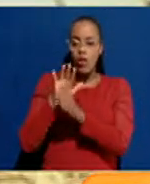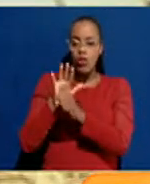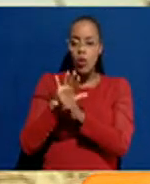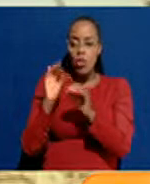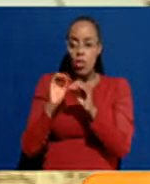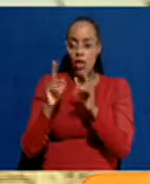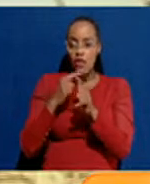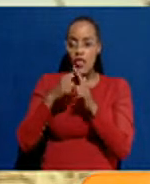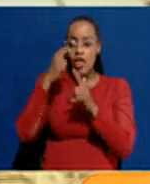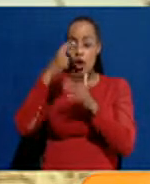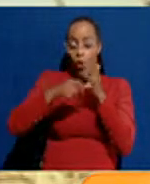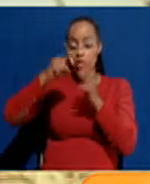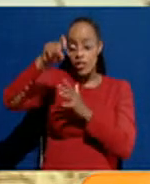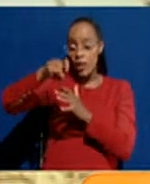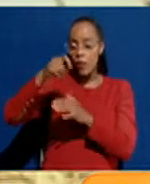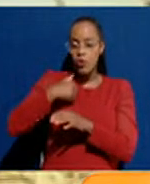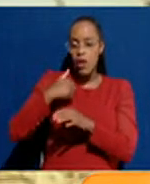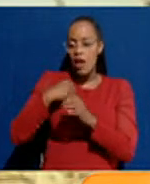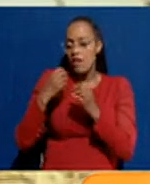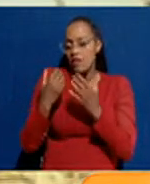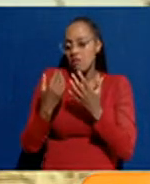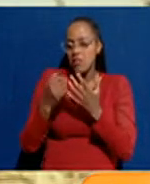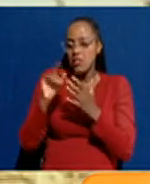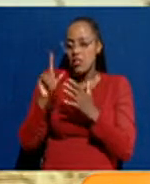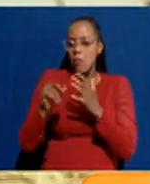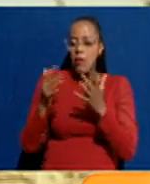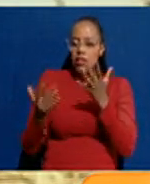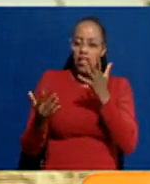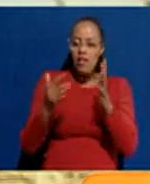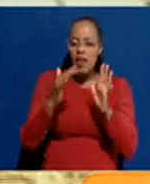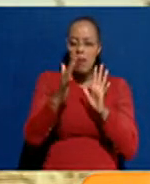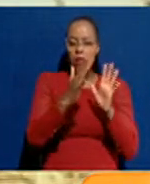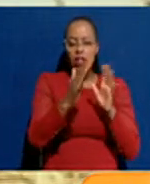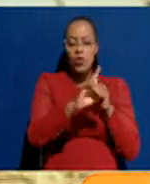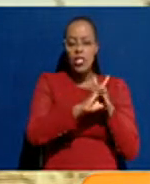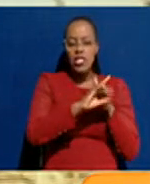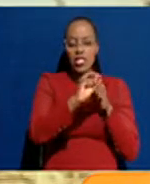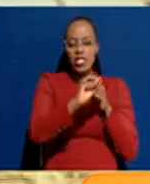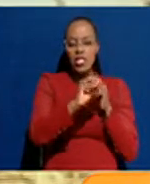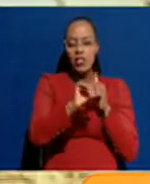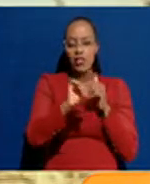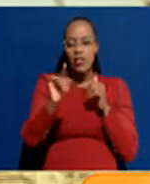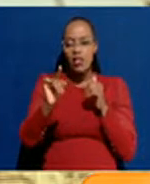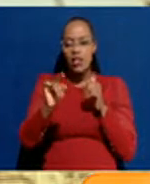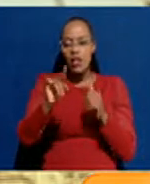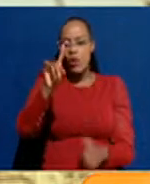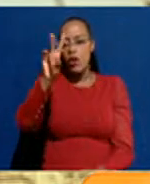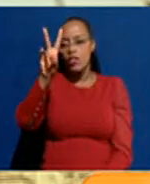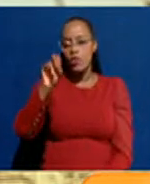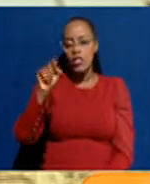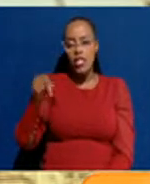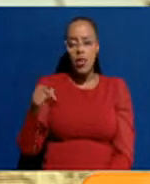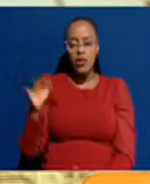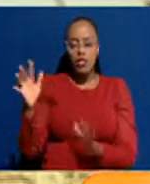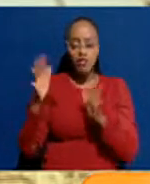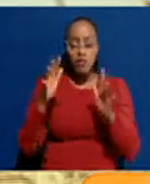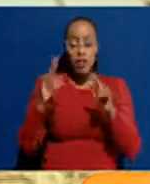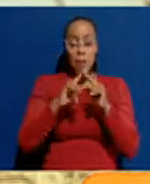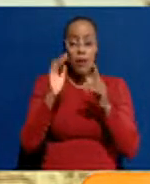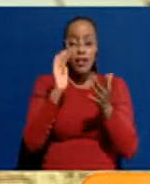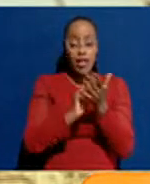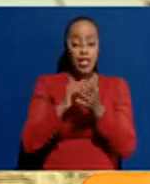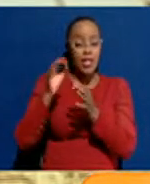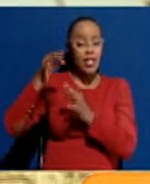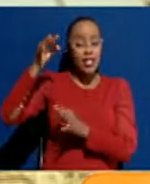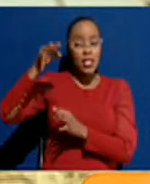the cost should actually be the same. How much? Somewhere between 60 to 120,000. But again, it